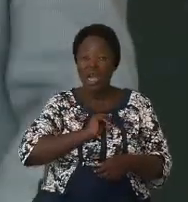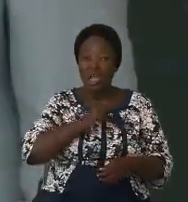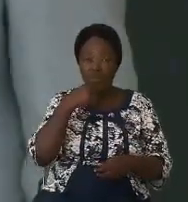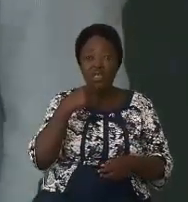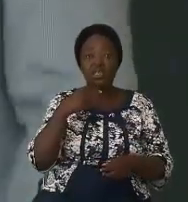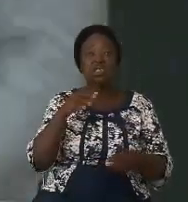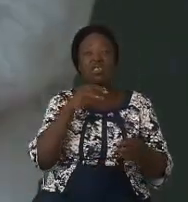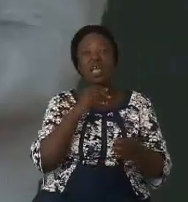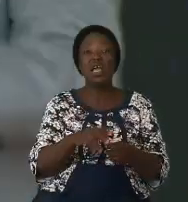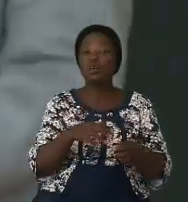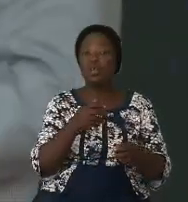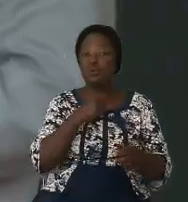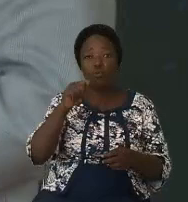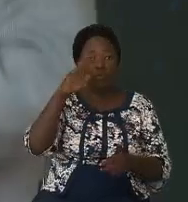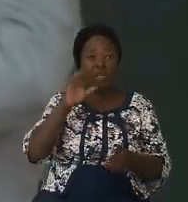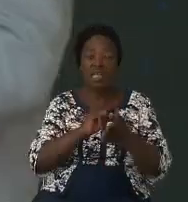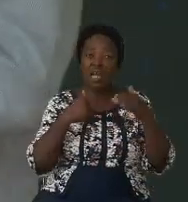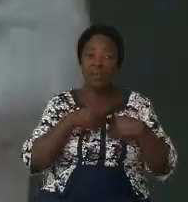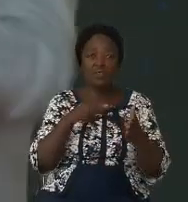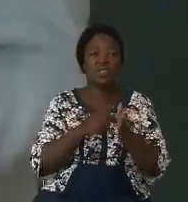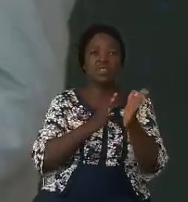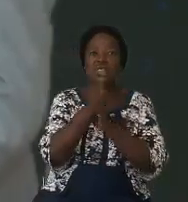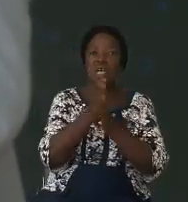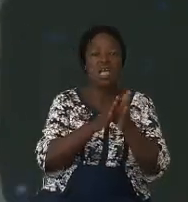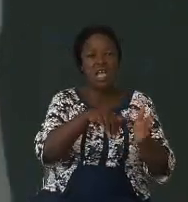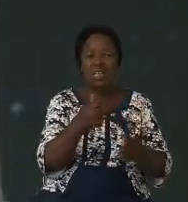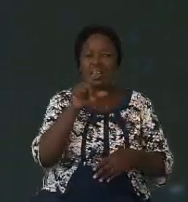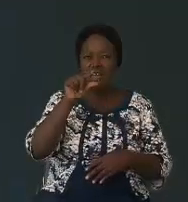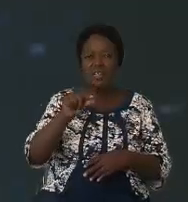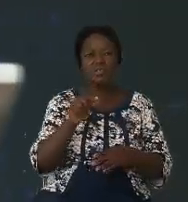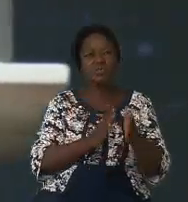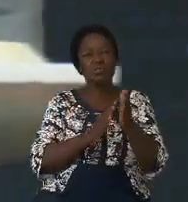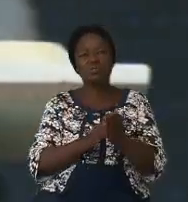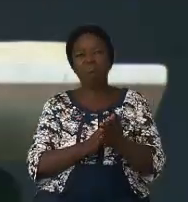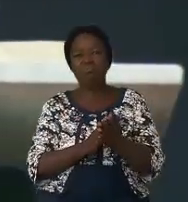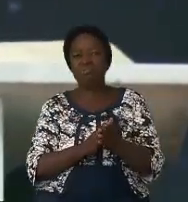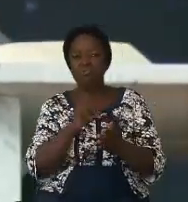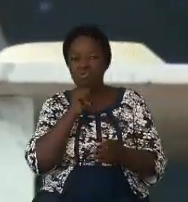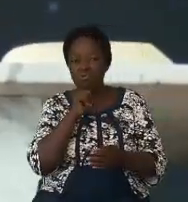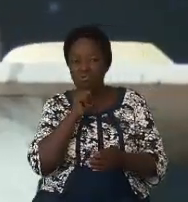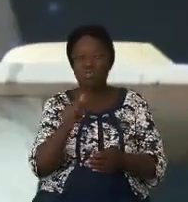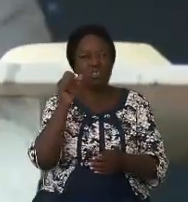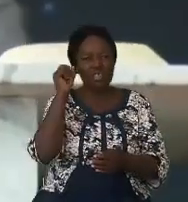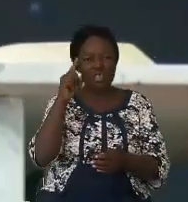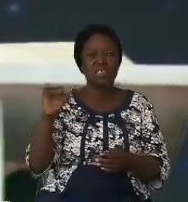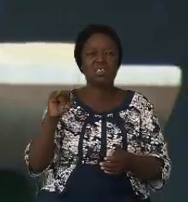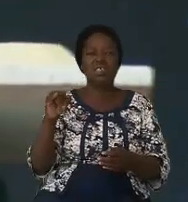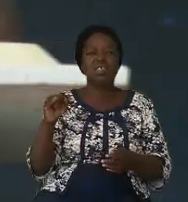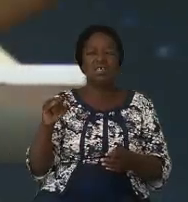this propensity and this desire, any little thing, any little argument, any little misunderstanding,